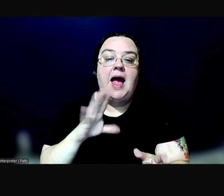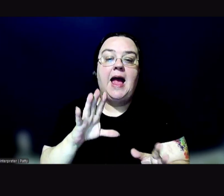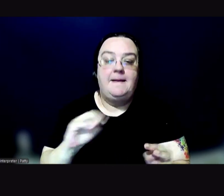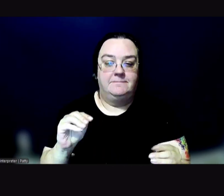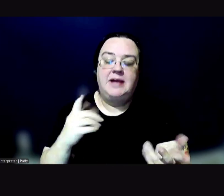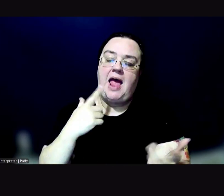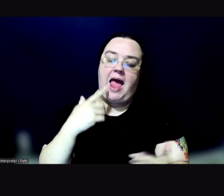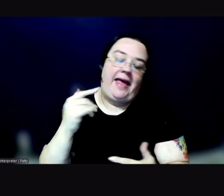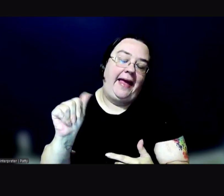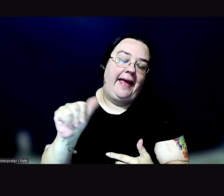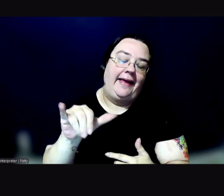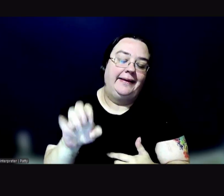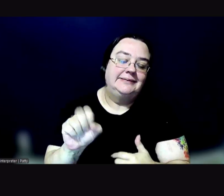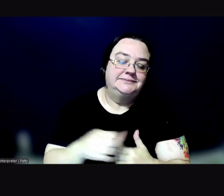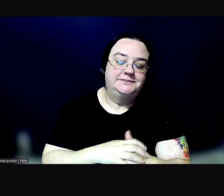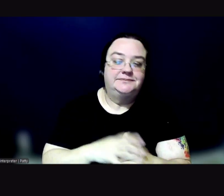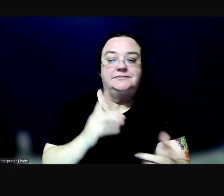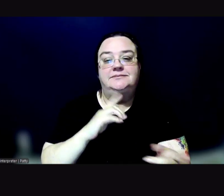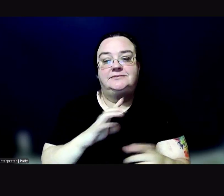Aye.